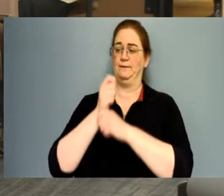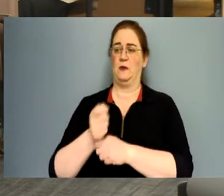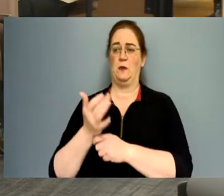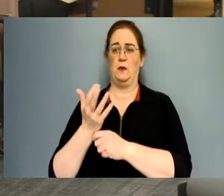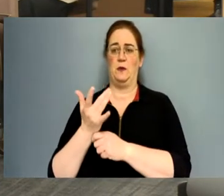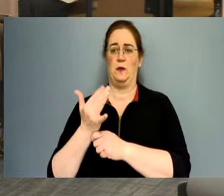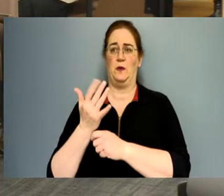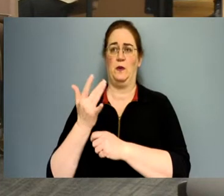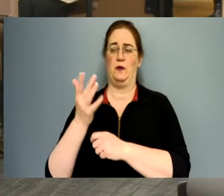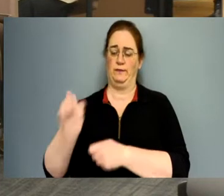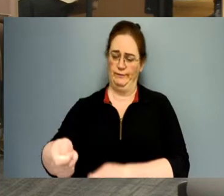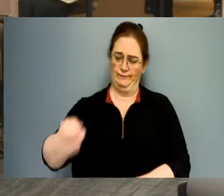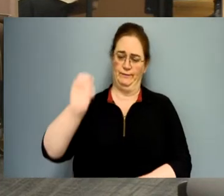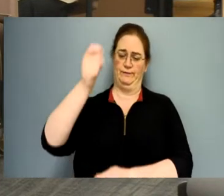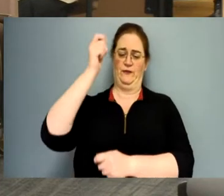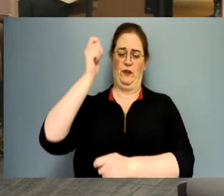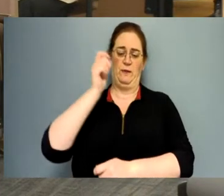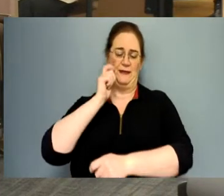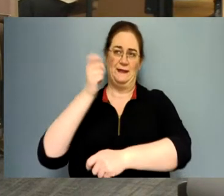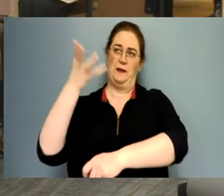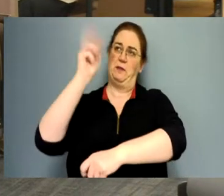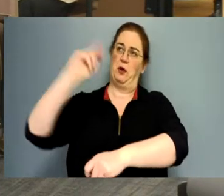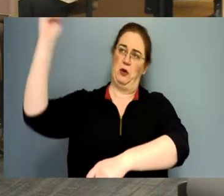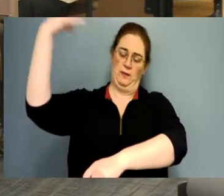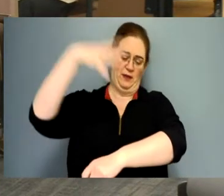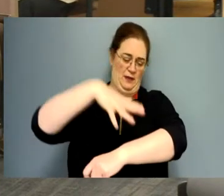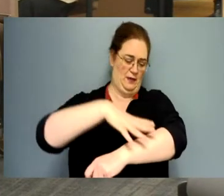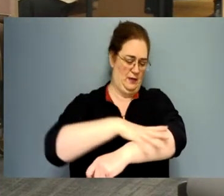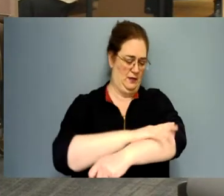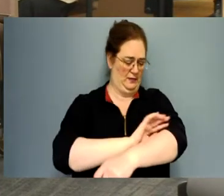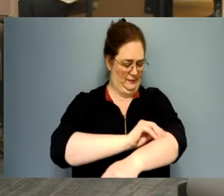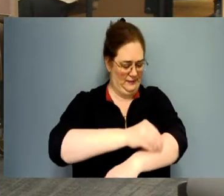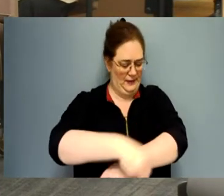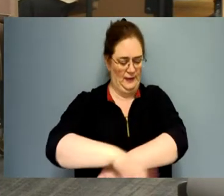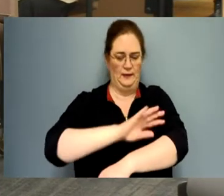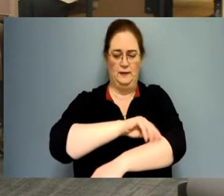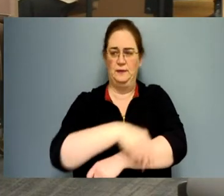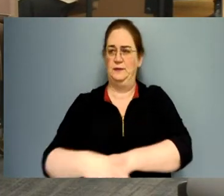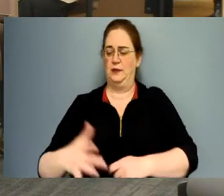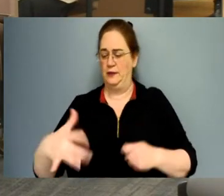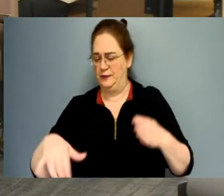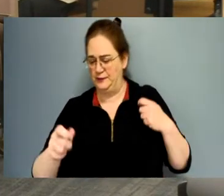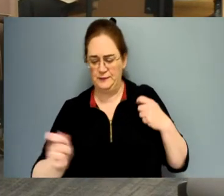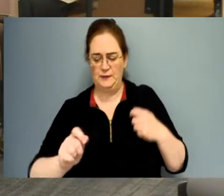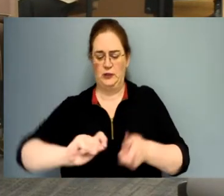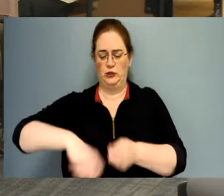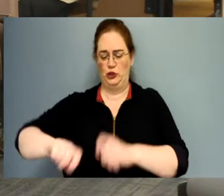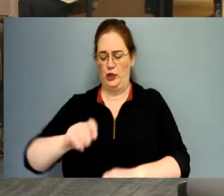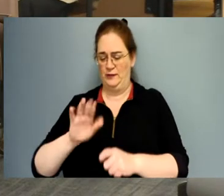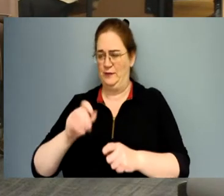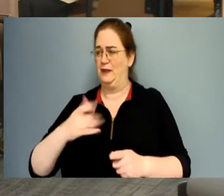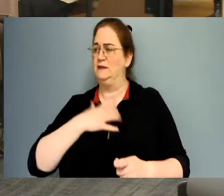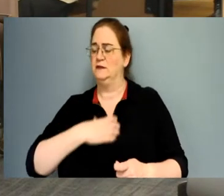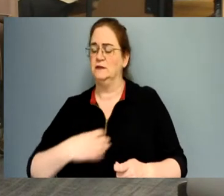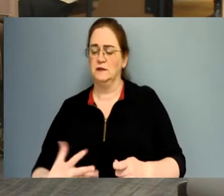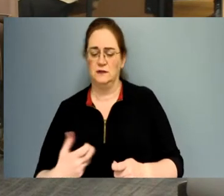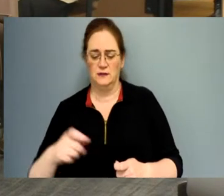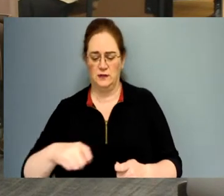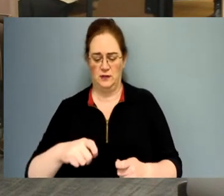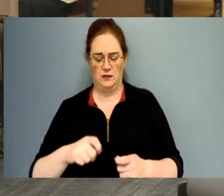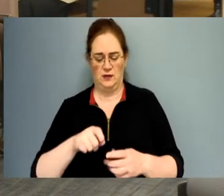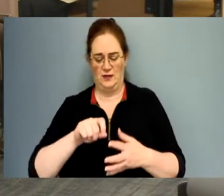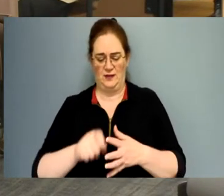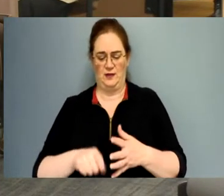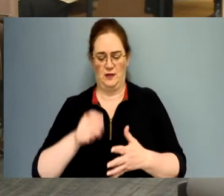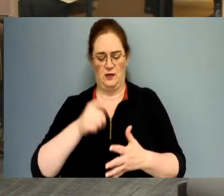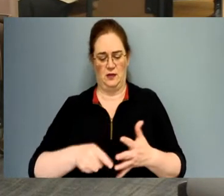in, feel my skin burn and peel under the yellow smudge of the sun. Empty-handed, I change my bait, becoming desperate. I cut off my fingers